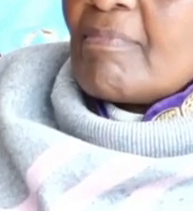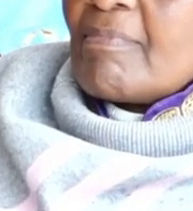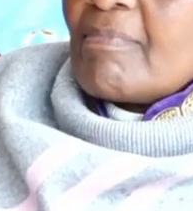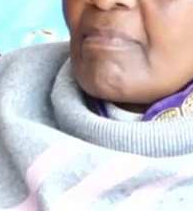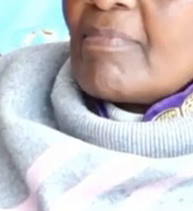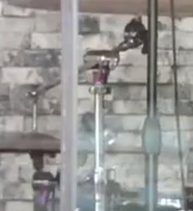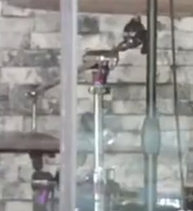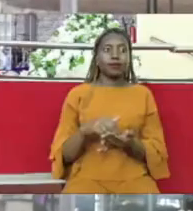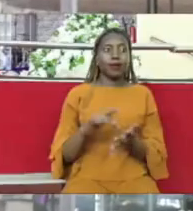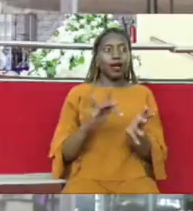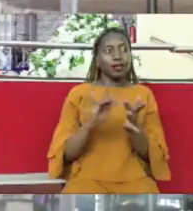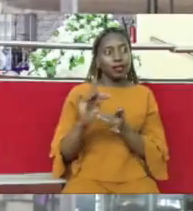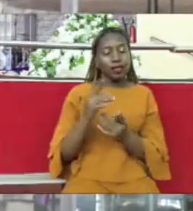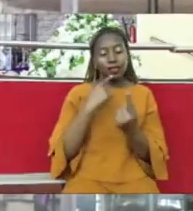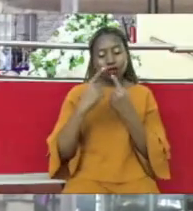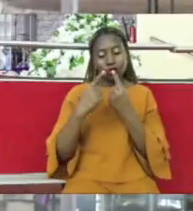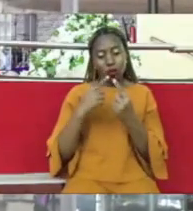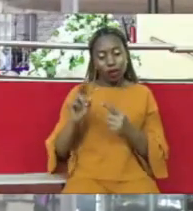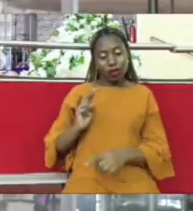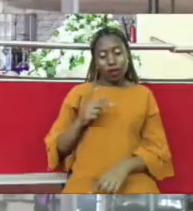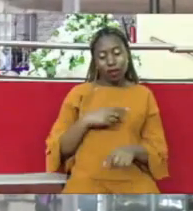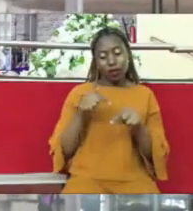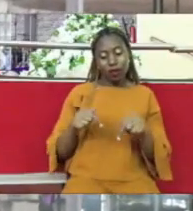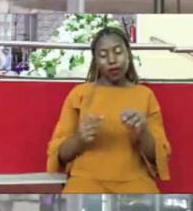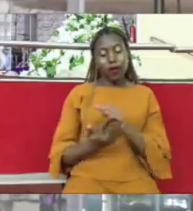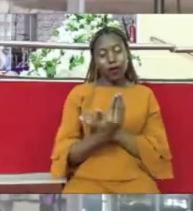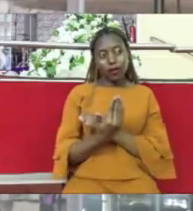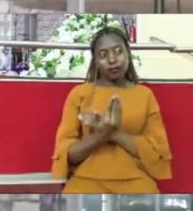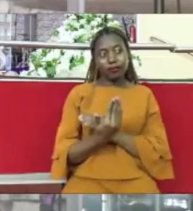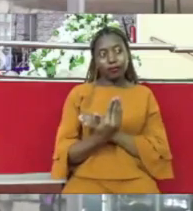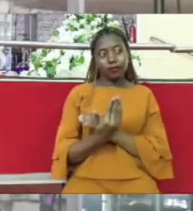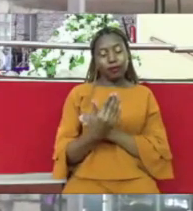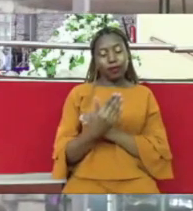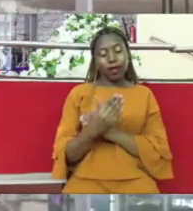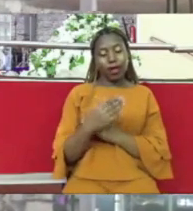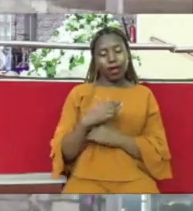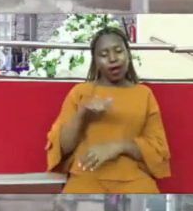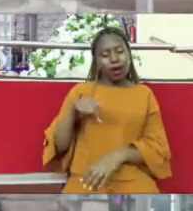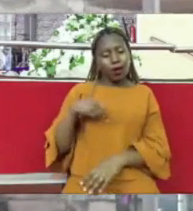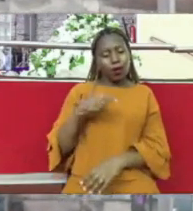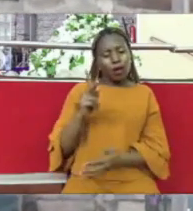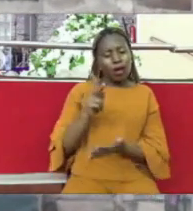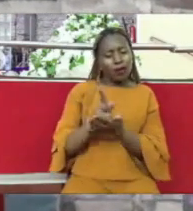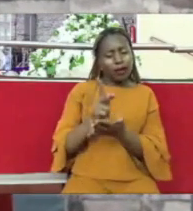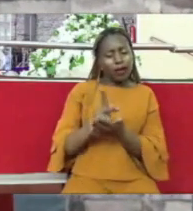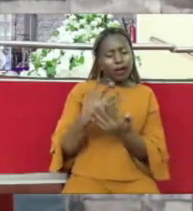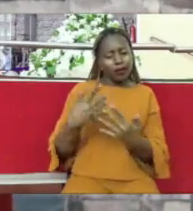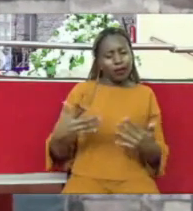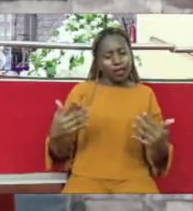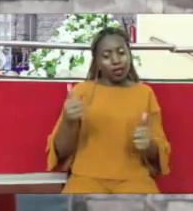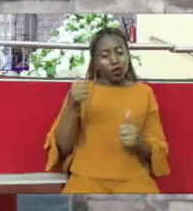is talking to us this morning. We have put things that we think can be able to help